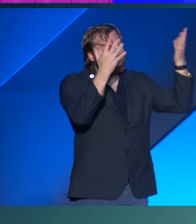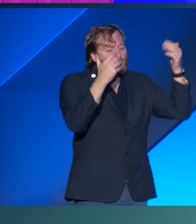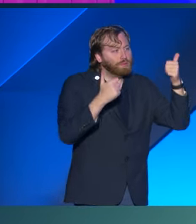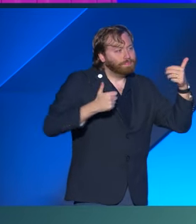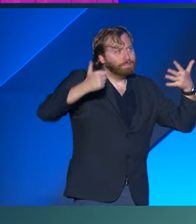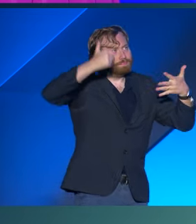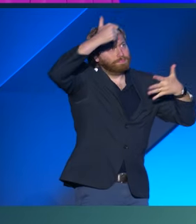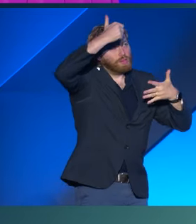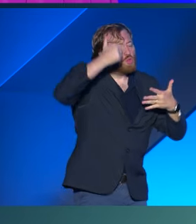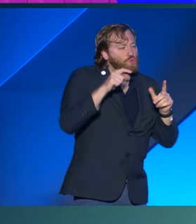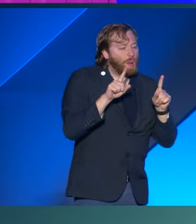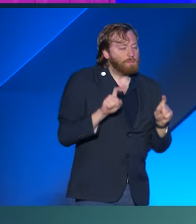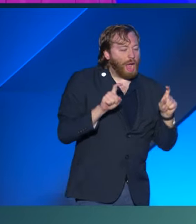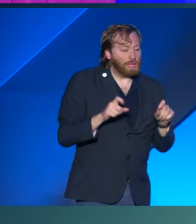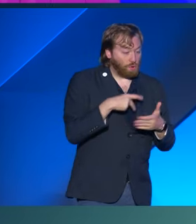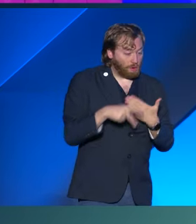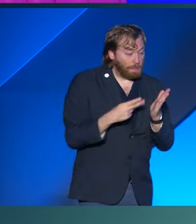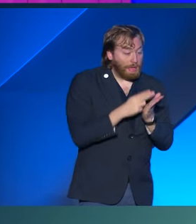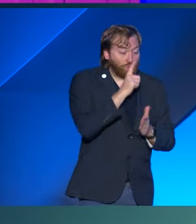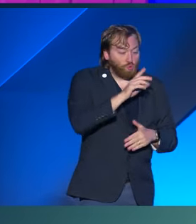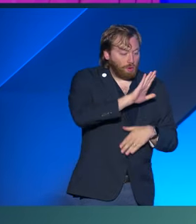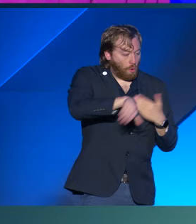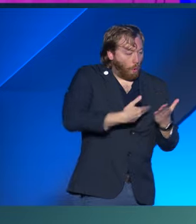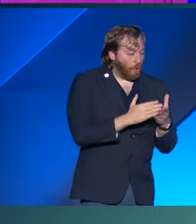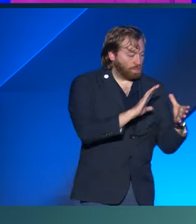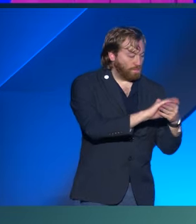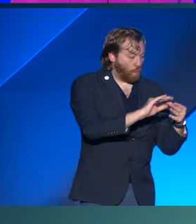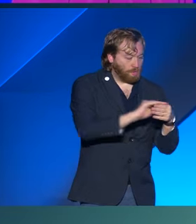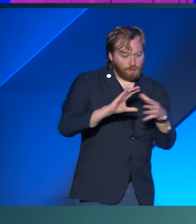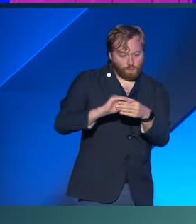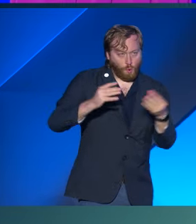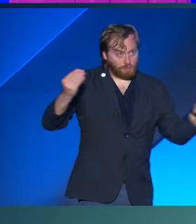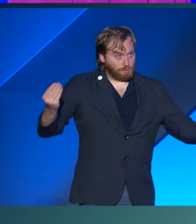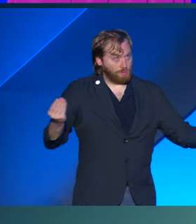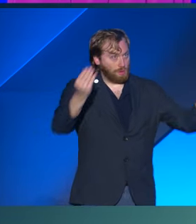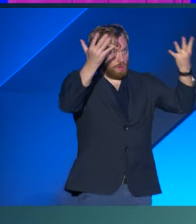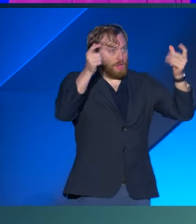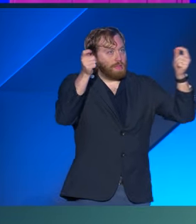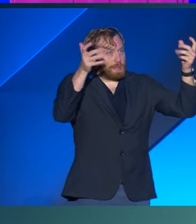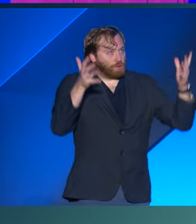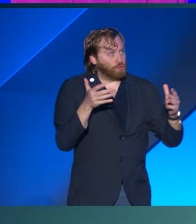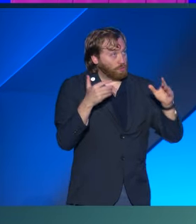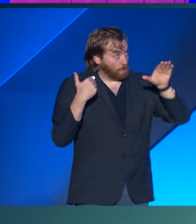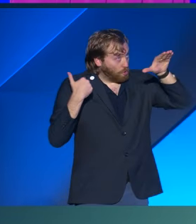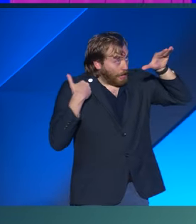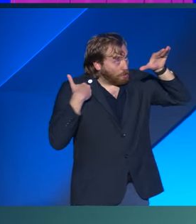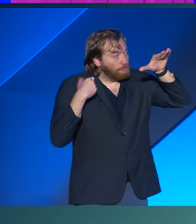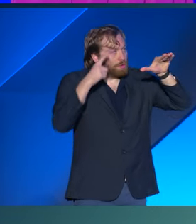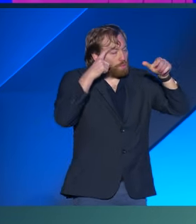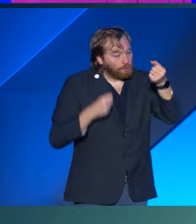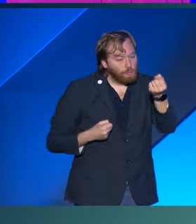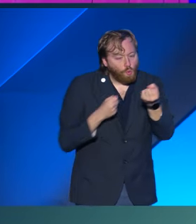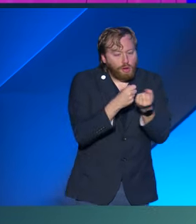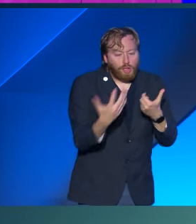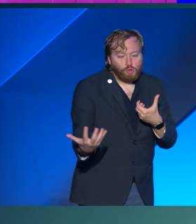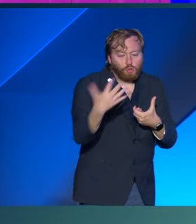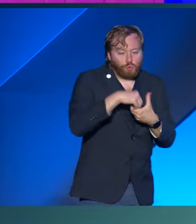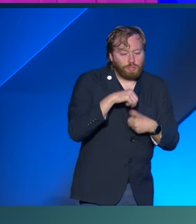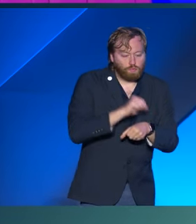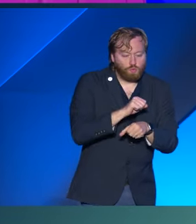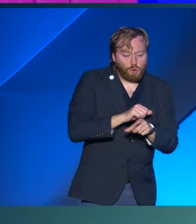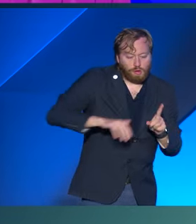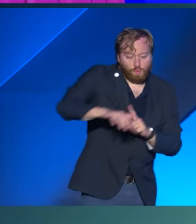all voices are heard and that managers are accountable for supporting an inclusive work environment, leveraging direct